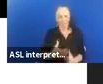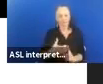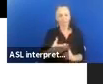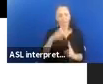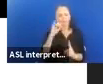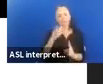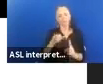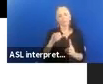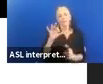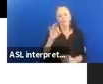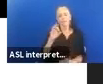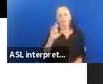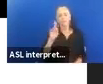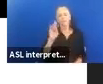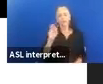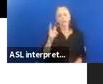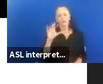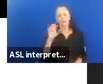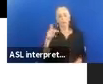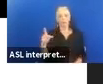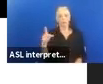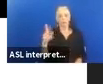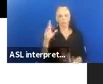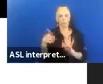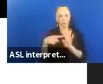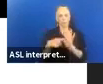pandemics looks like.